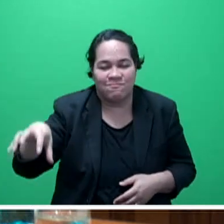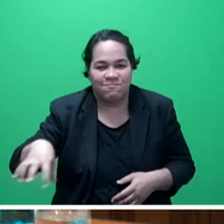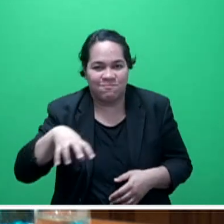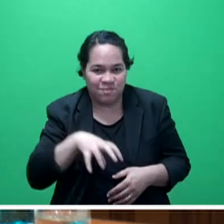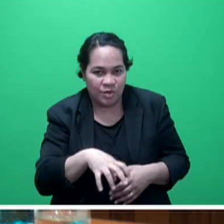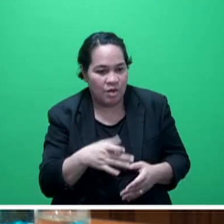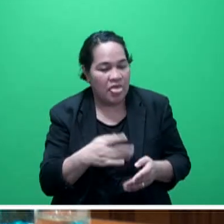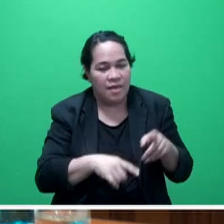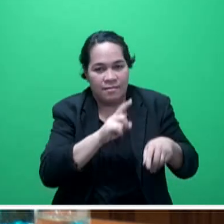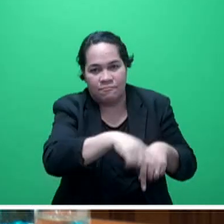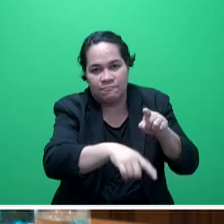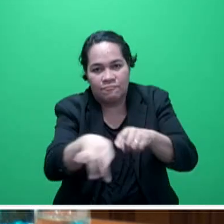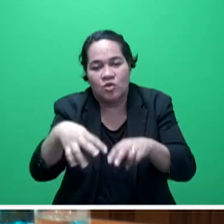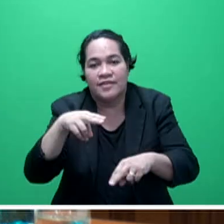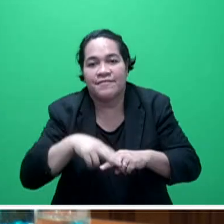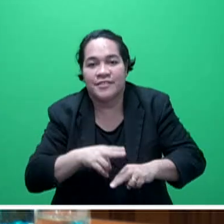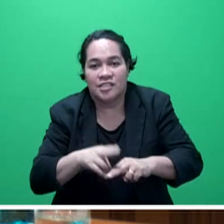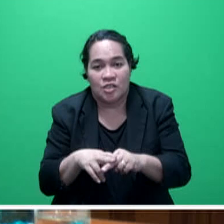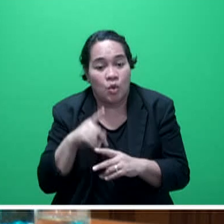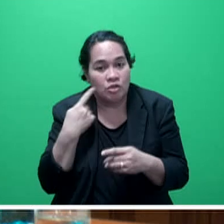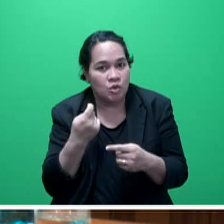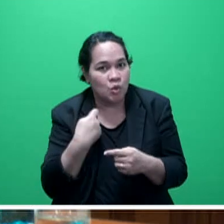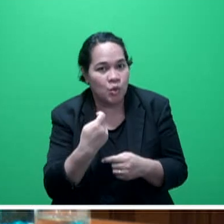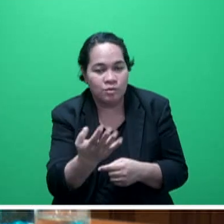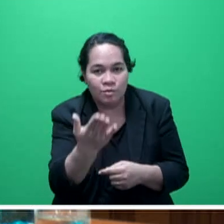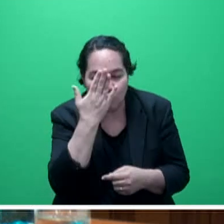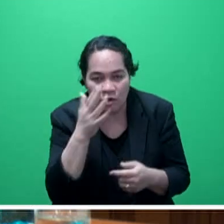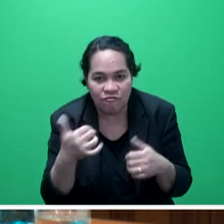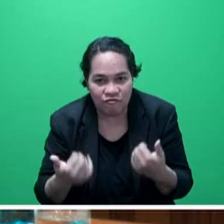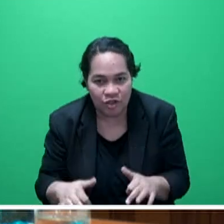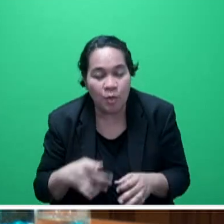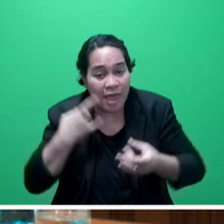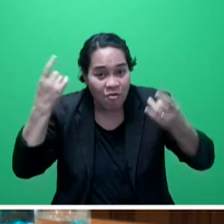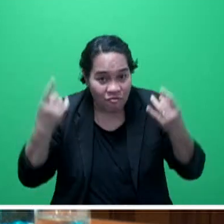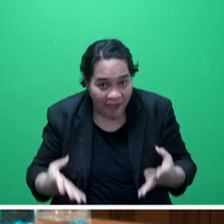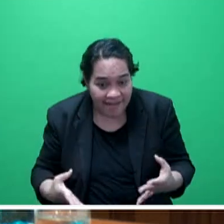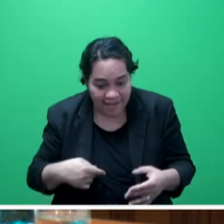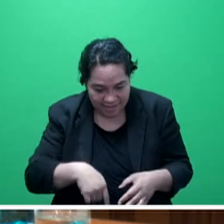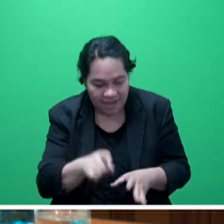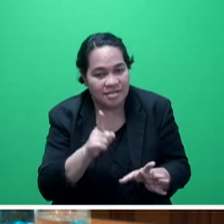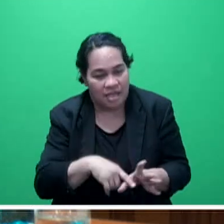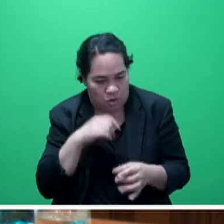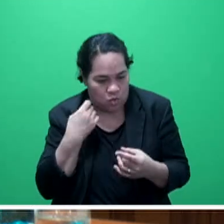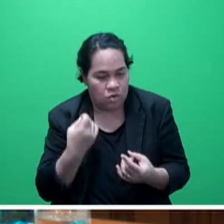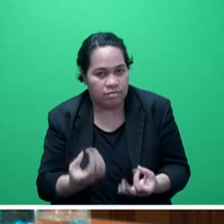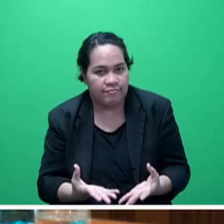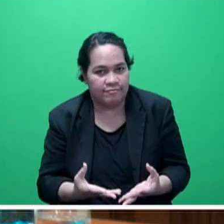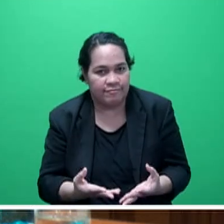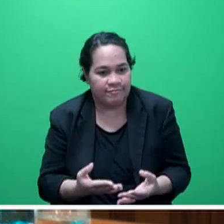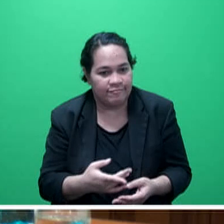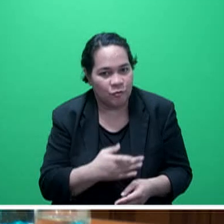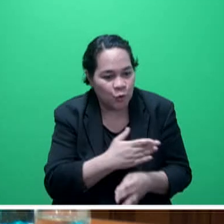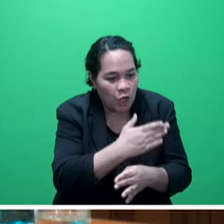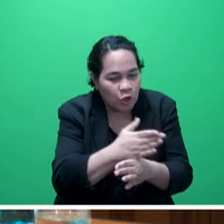Torre, 4 are nearly complete and will be ready for the commencement of civil works in this financial year. This will